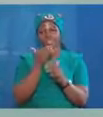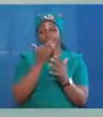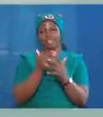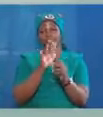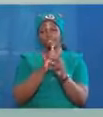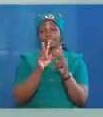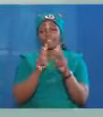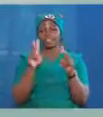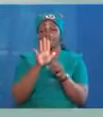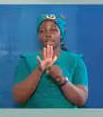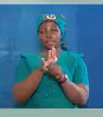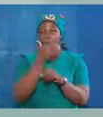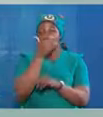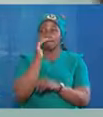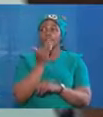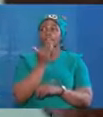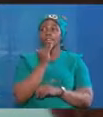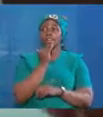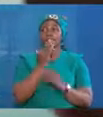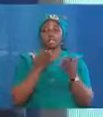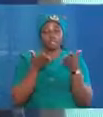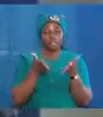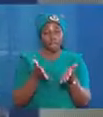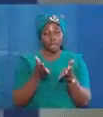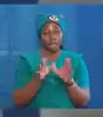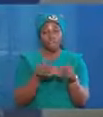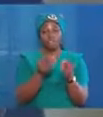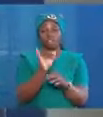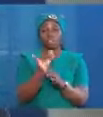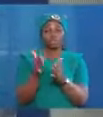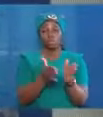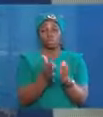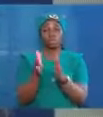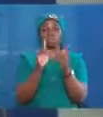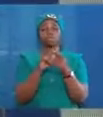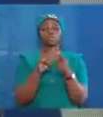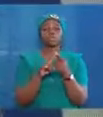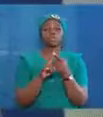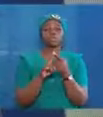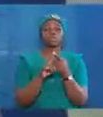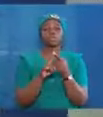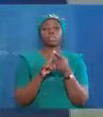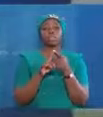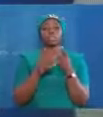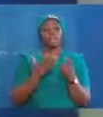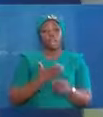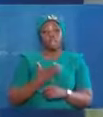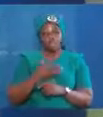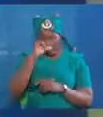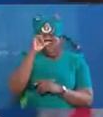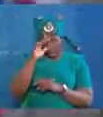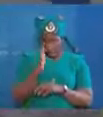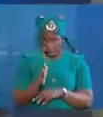much Musaria Mudavadi And now I want to take this opportunity On behalf of the Council of Governors